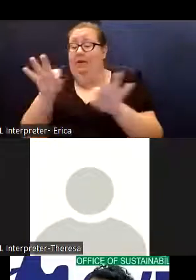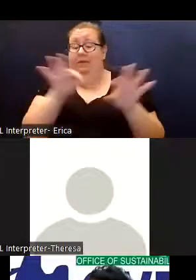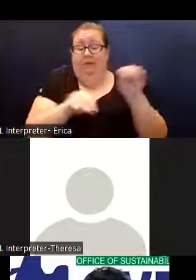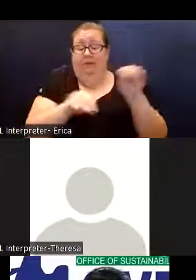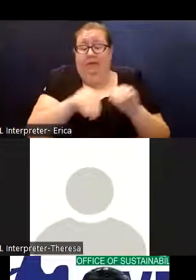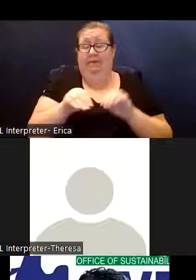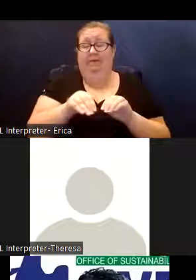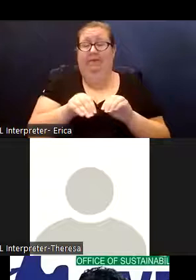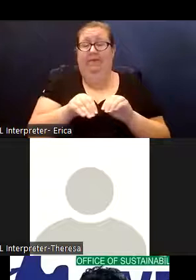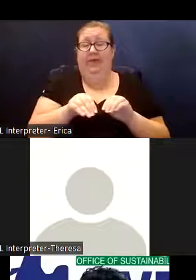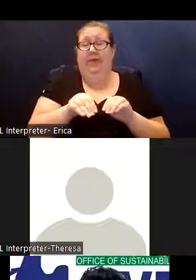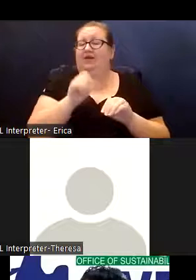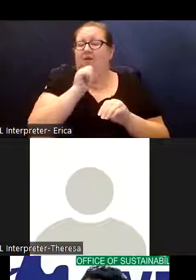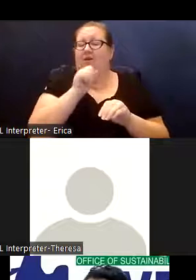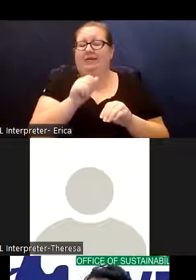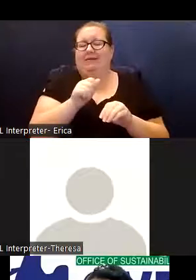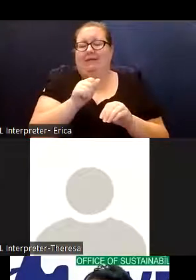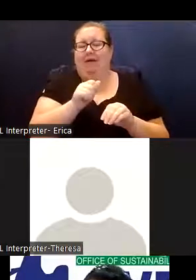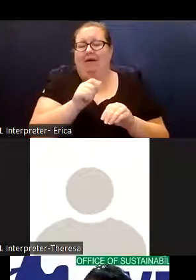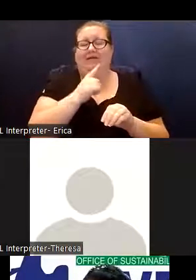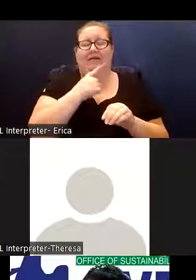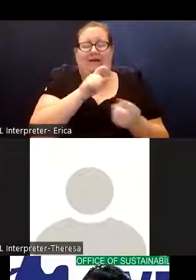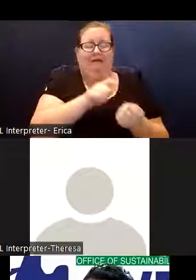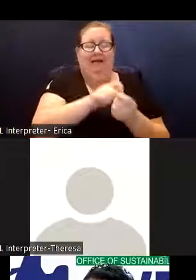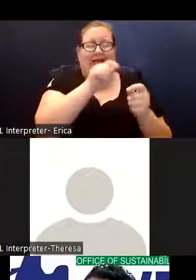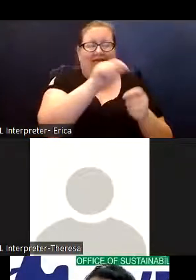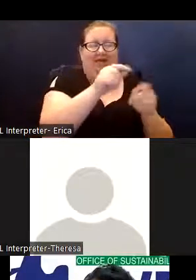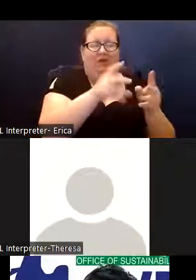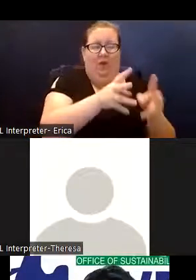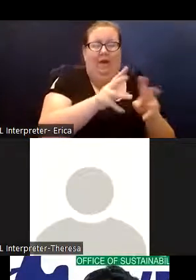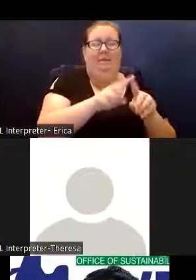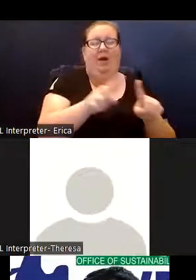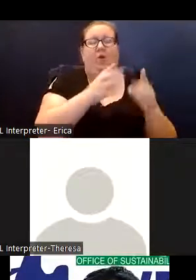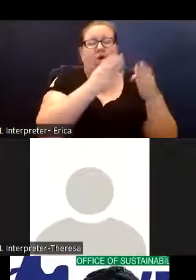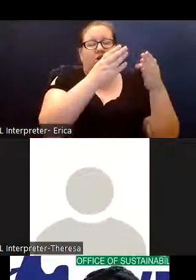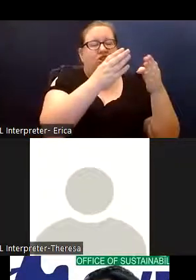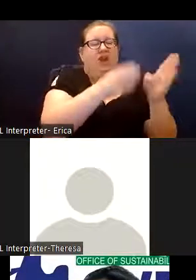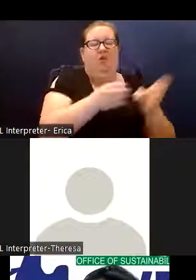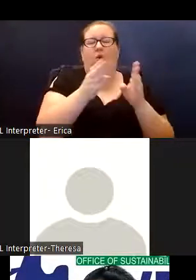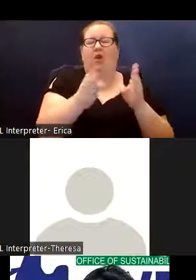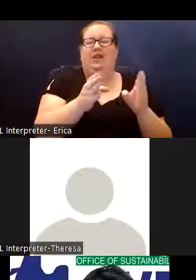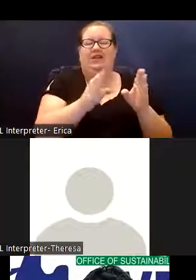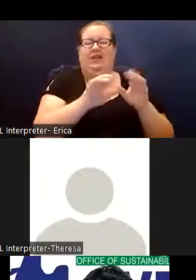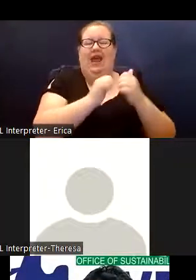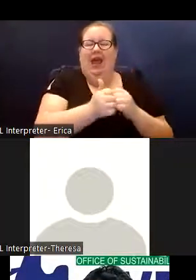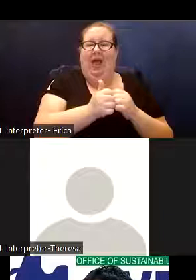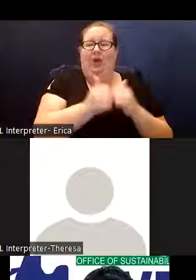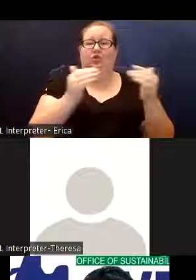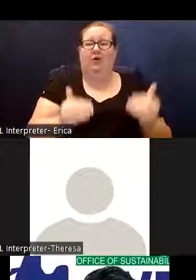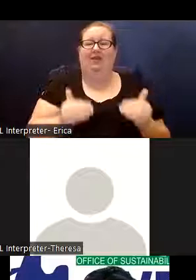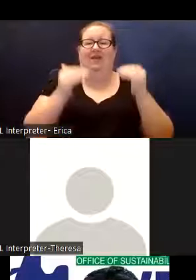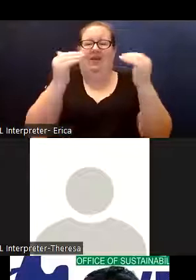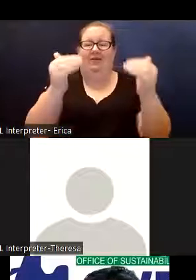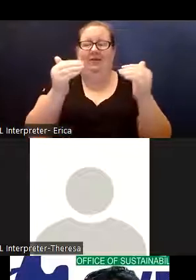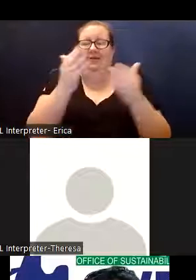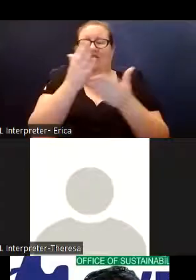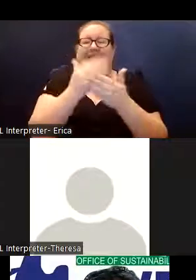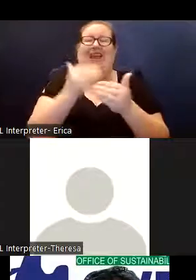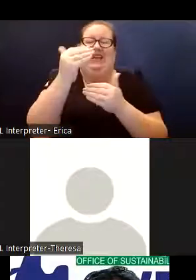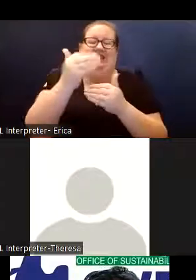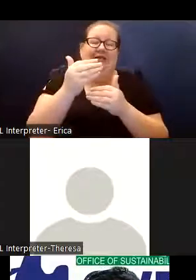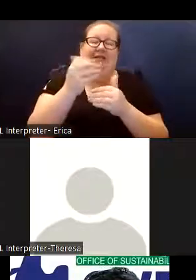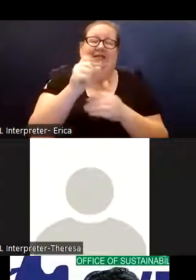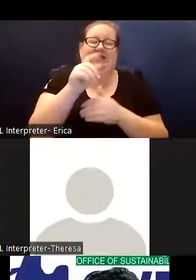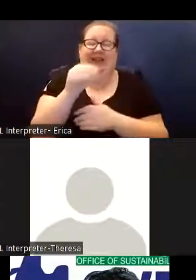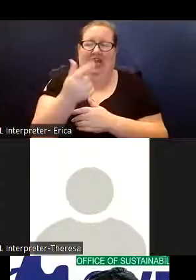way of organizing information in order to be able to sort of advance different ideas to the next stage and to get really targeted feedback from